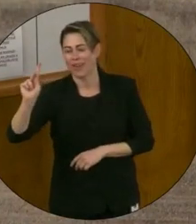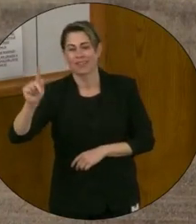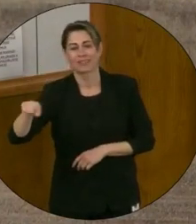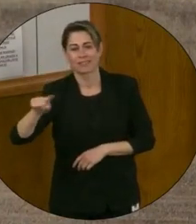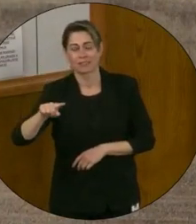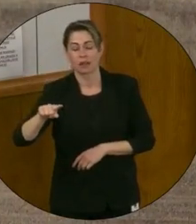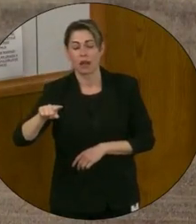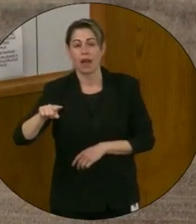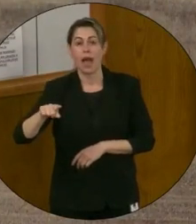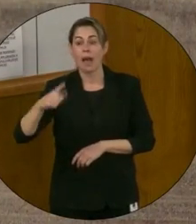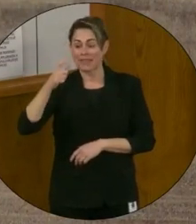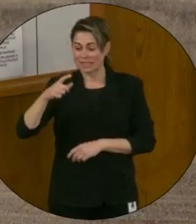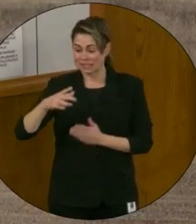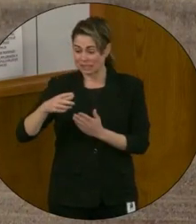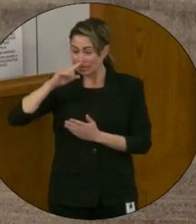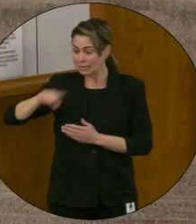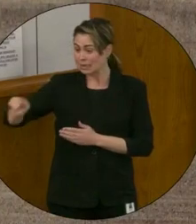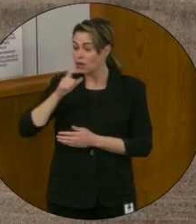the teachers are not